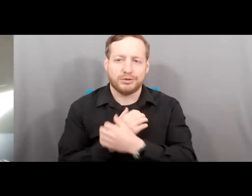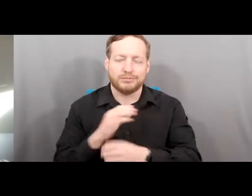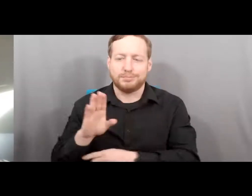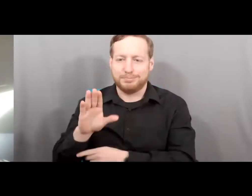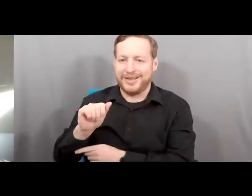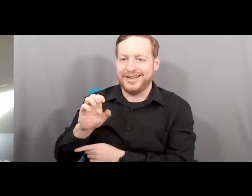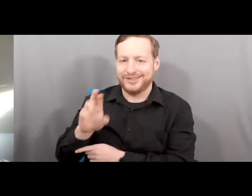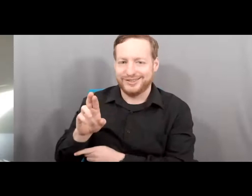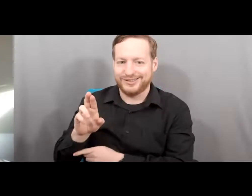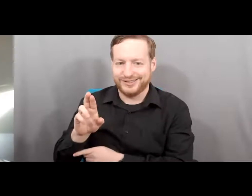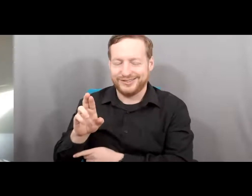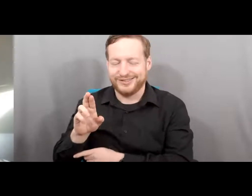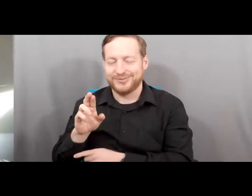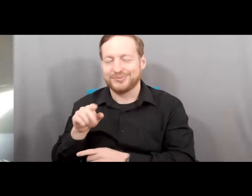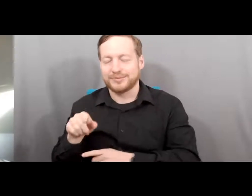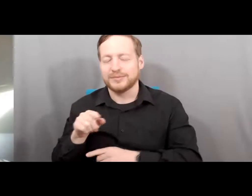Mike Baer,